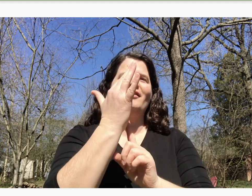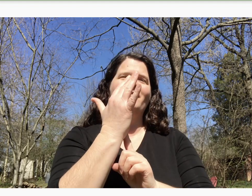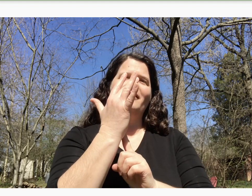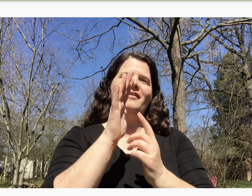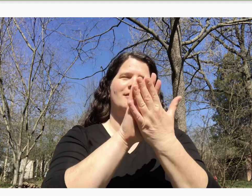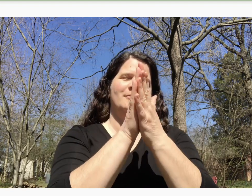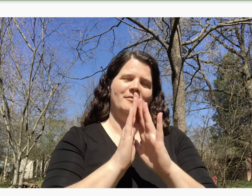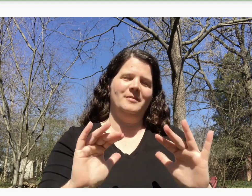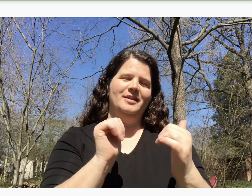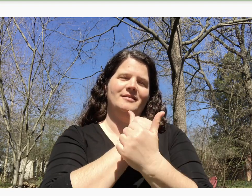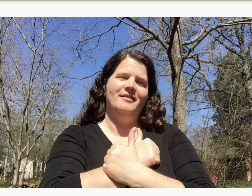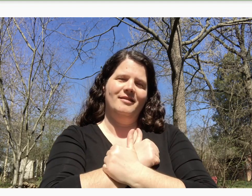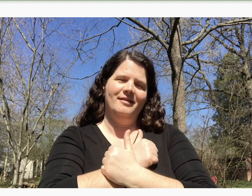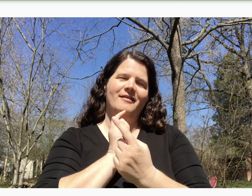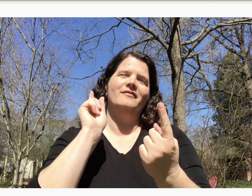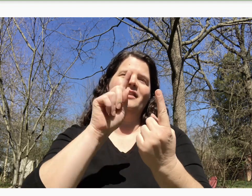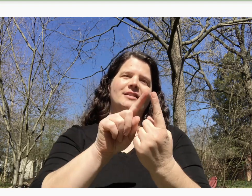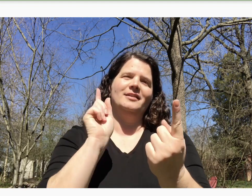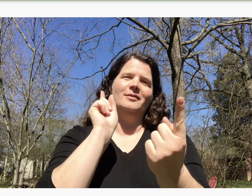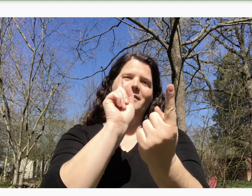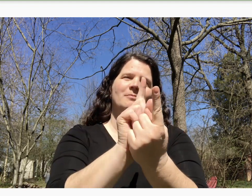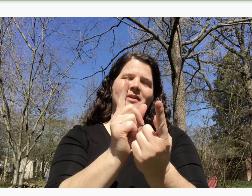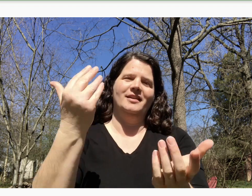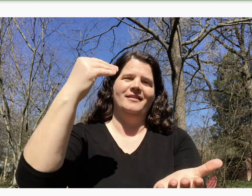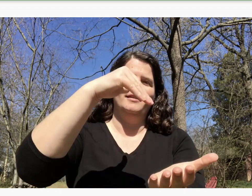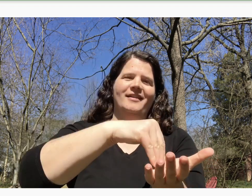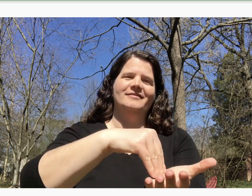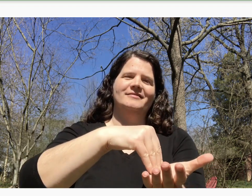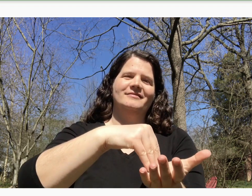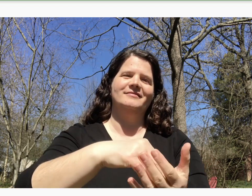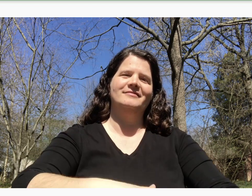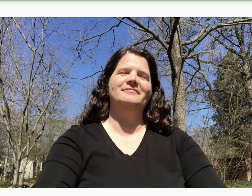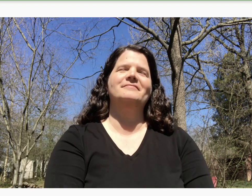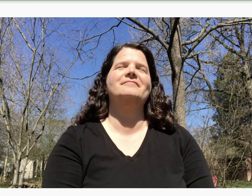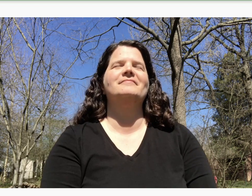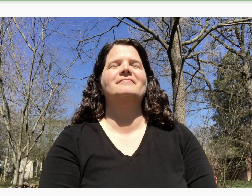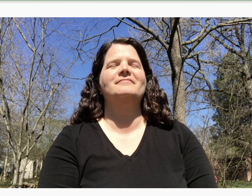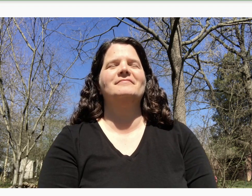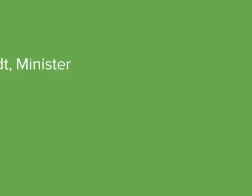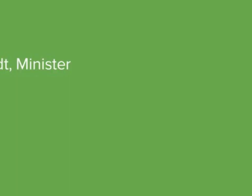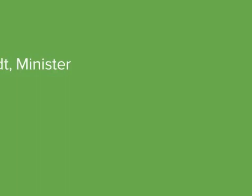flame of peace and love until we meet again.